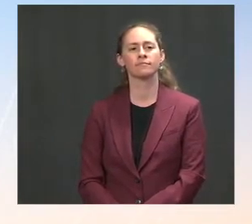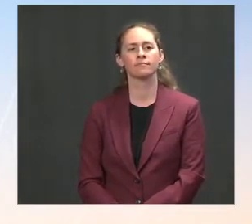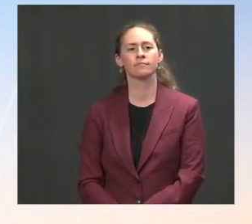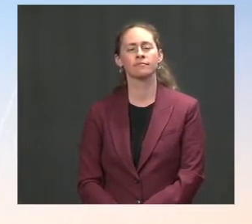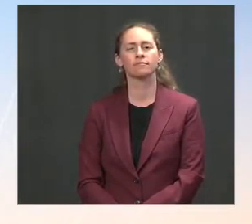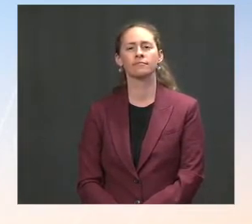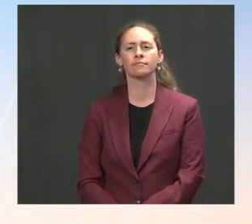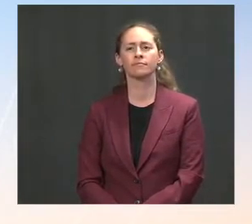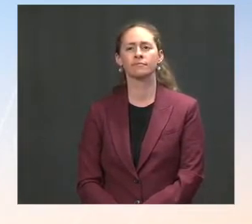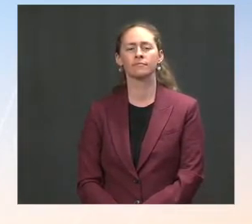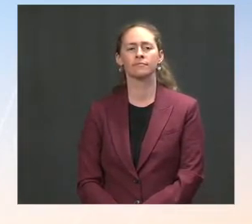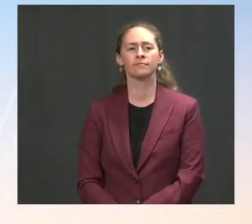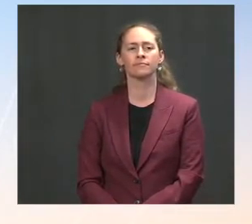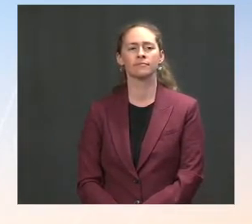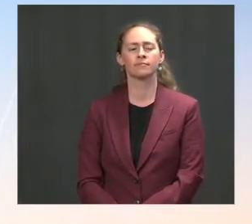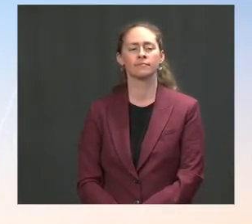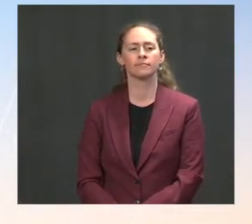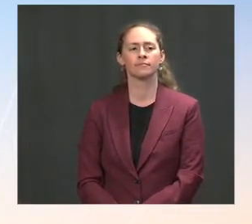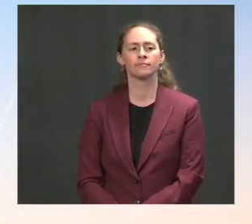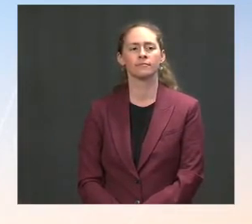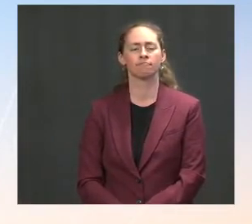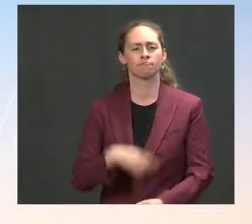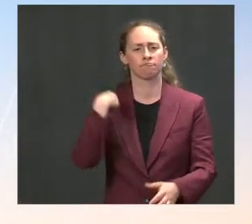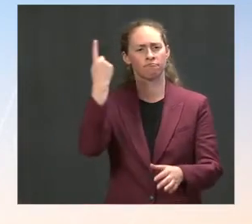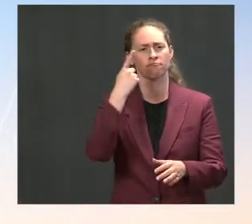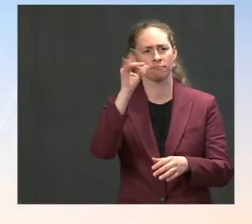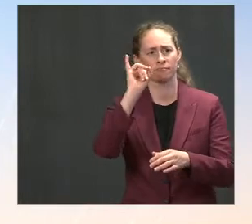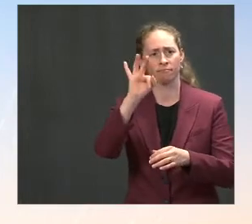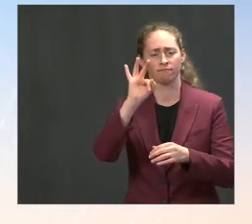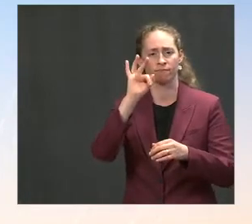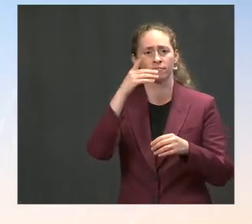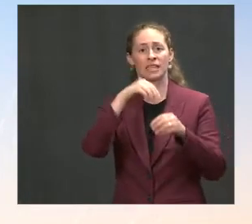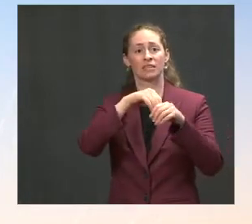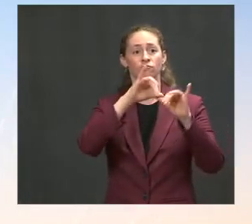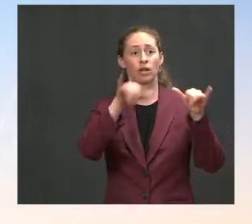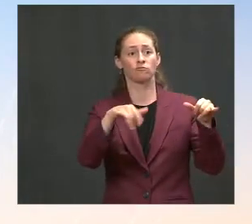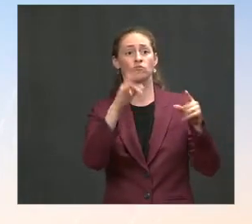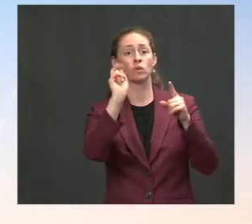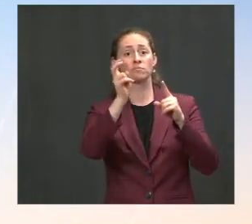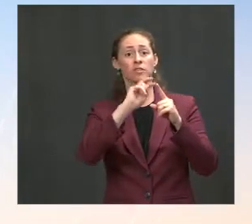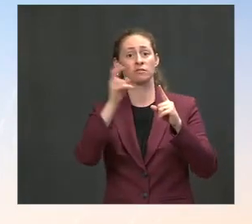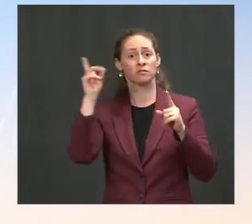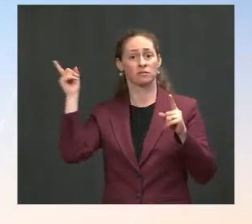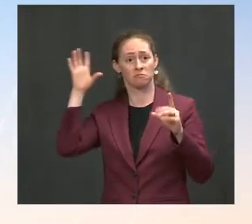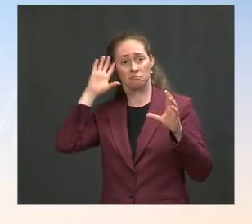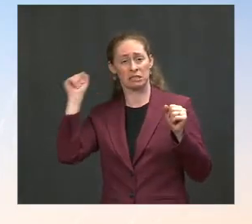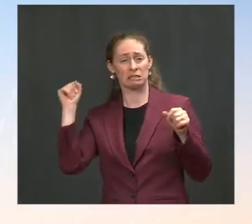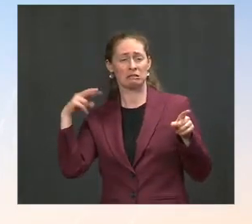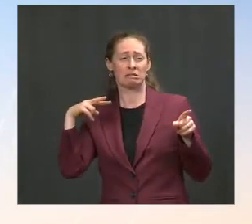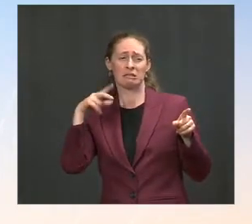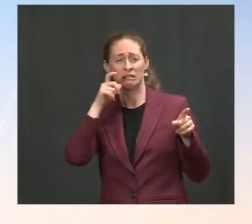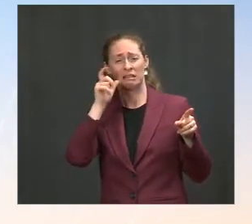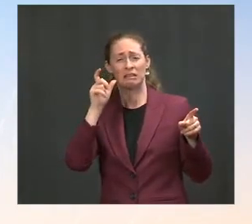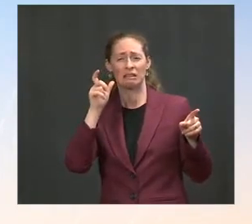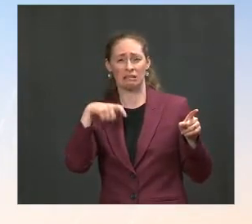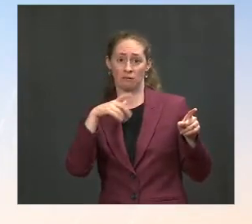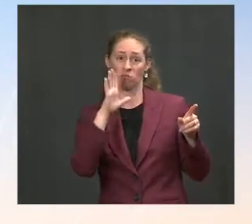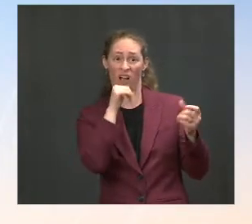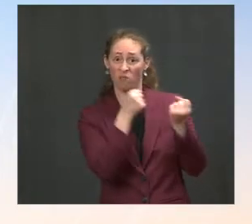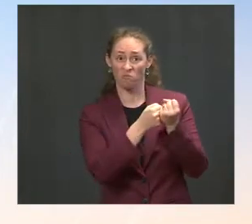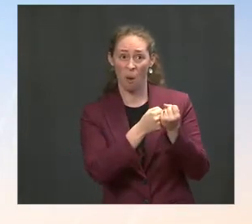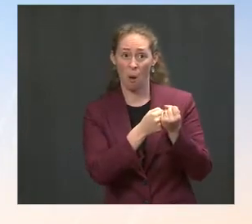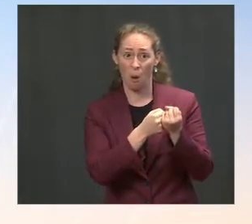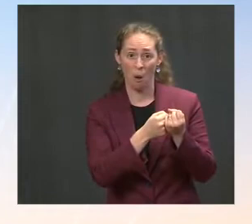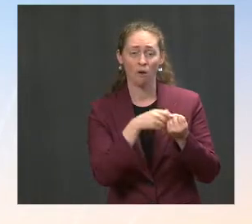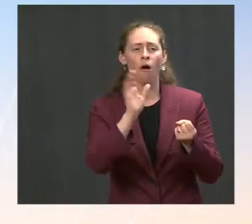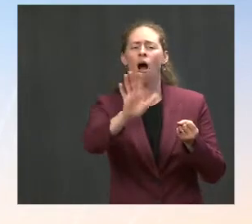that is dropped from this package, would he still support it? I'm not setting red lines here, but we are confident that they can work through the funding issues